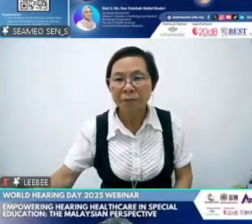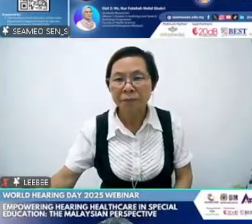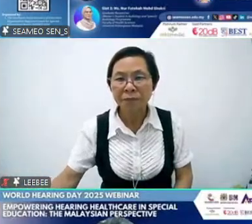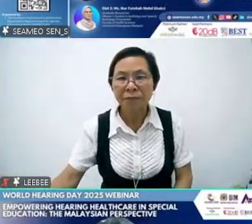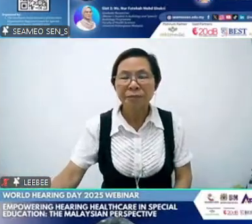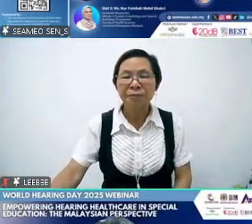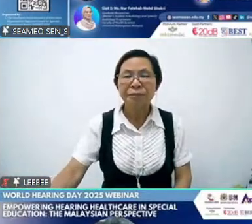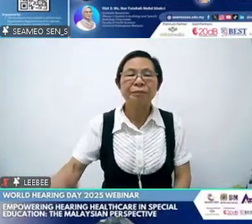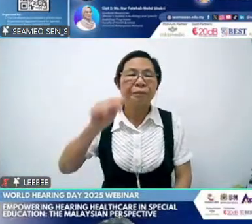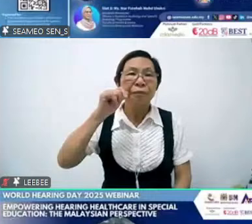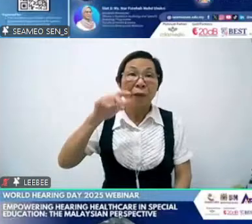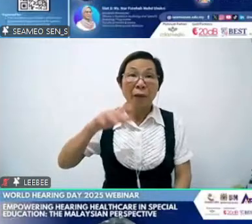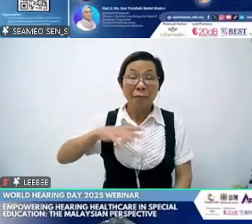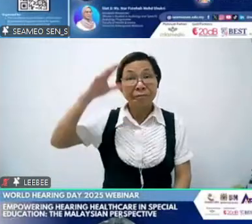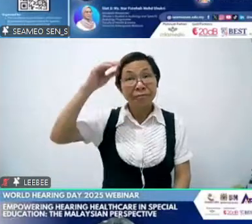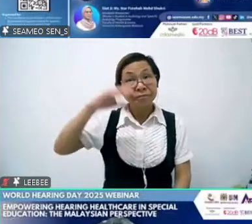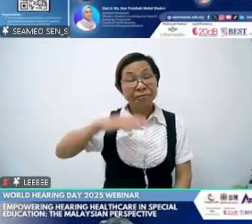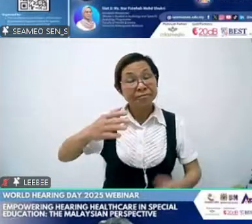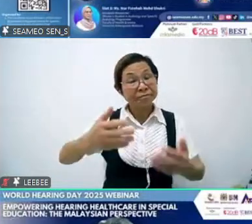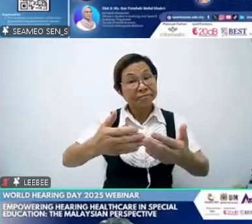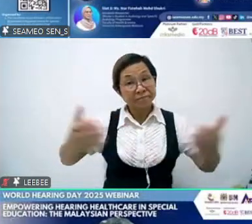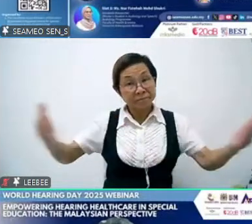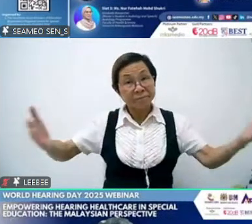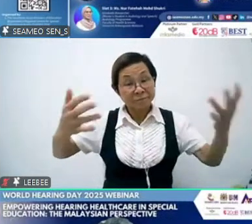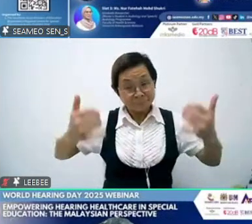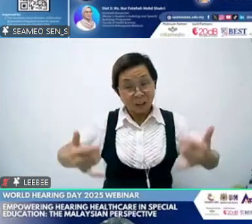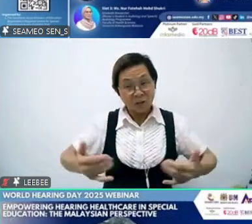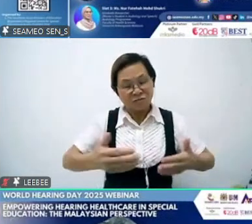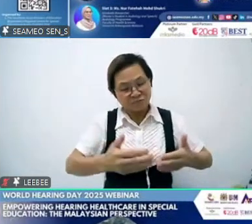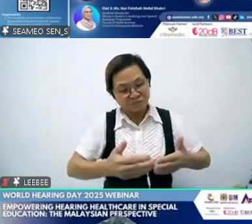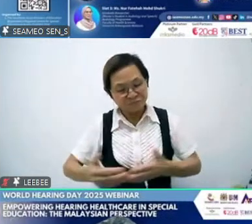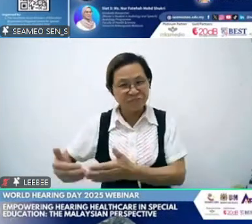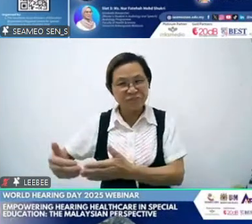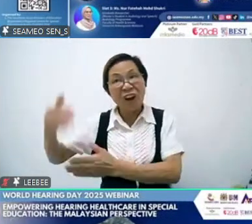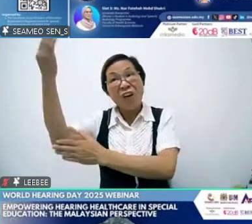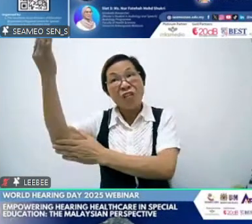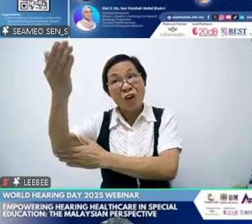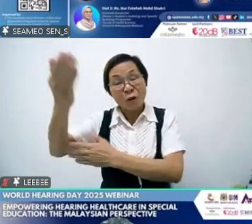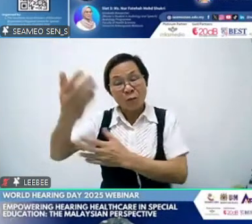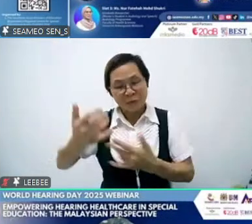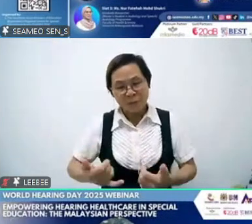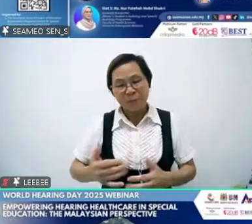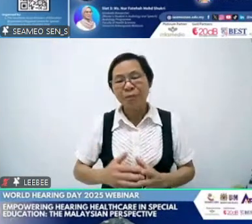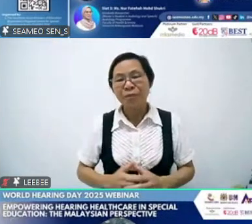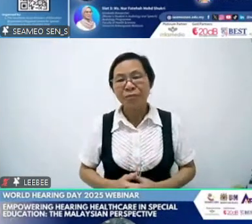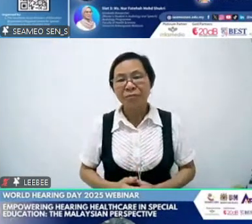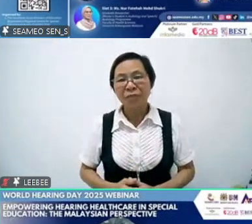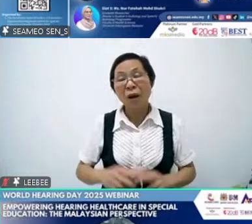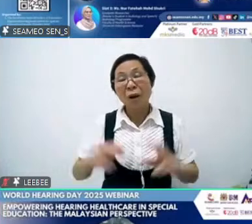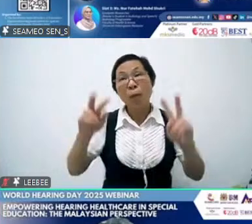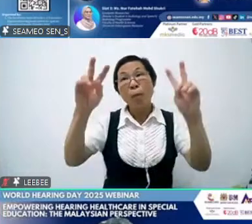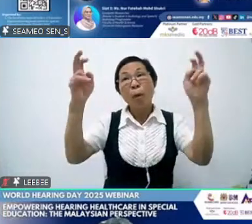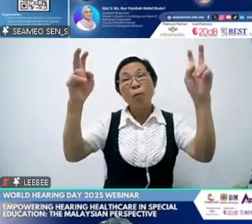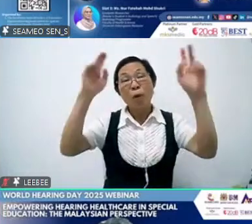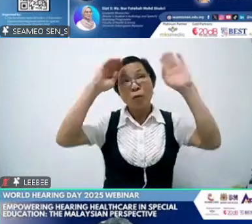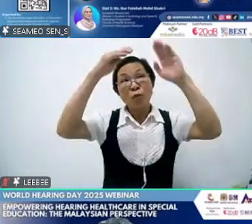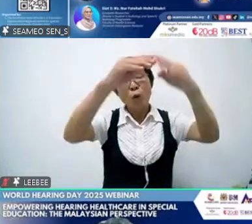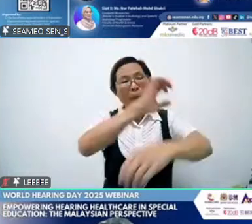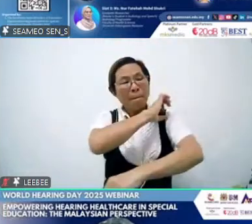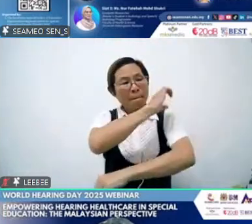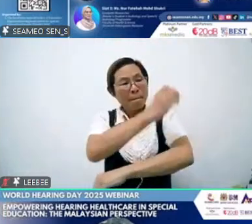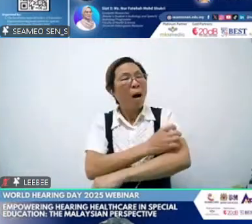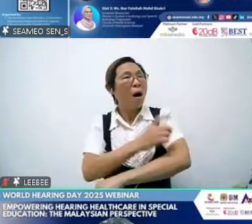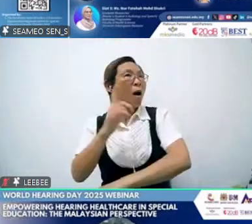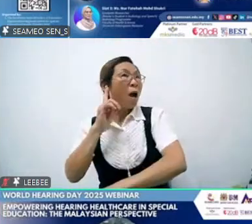Ladies and gentlemen, we will now proceed with our forum session with a topic focusing on empowering